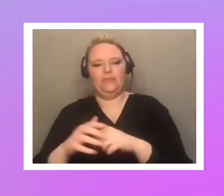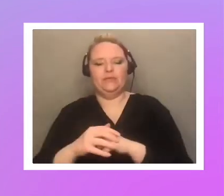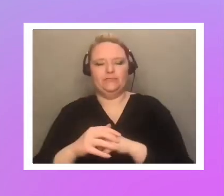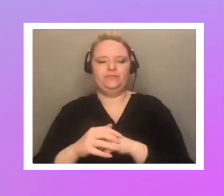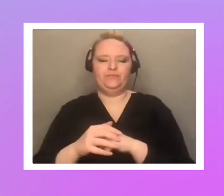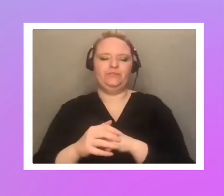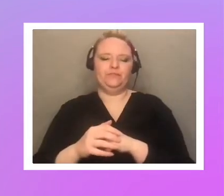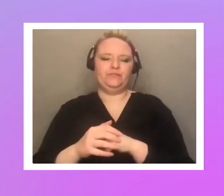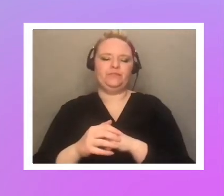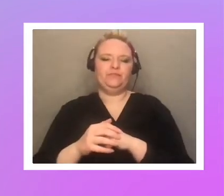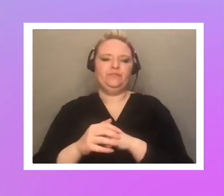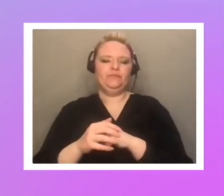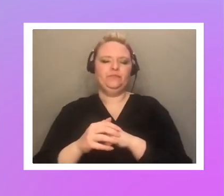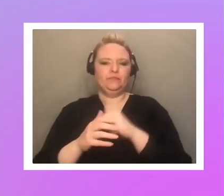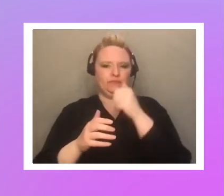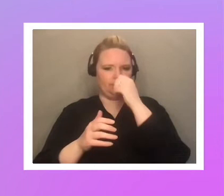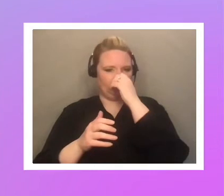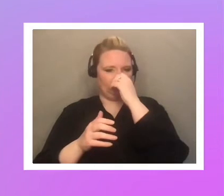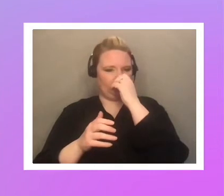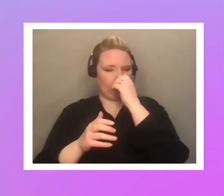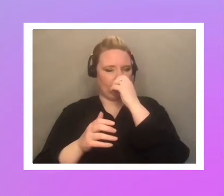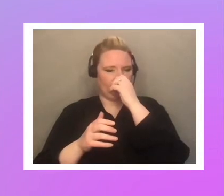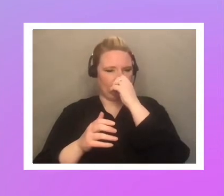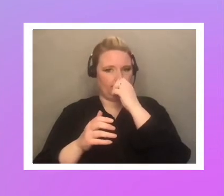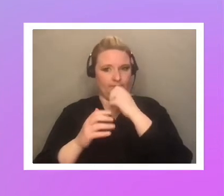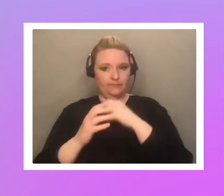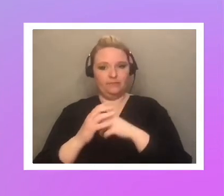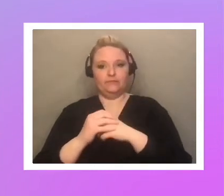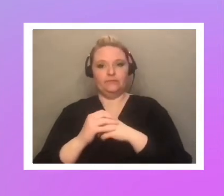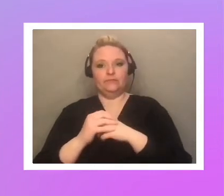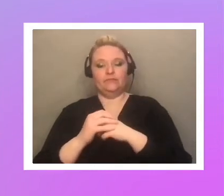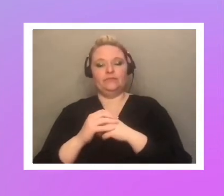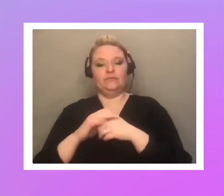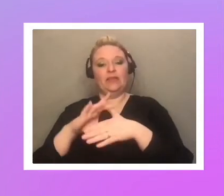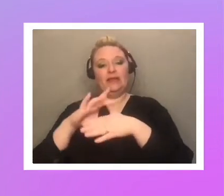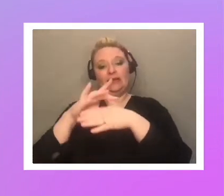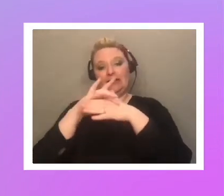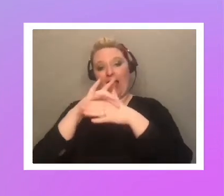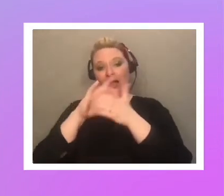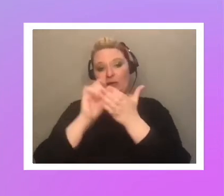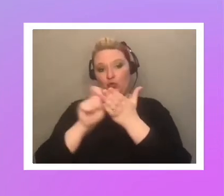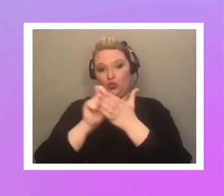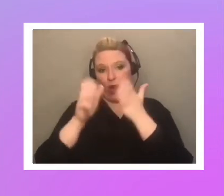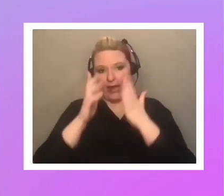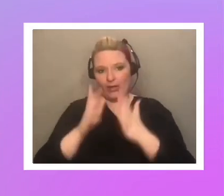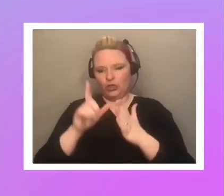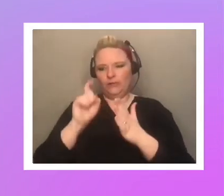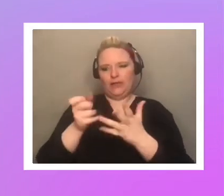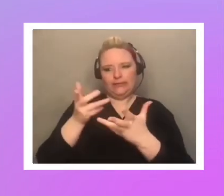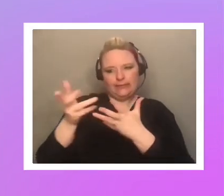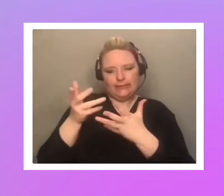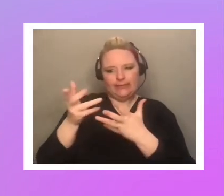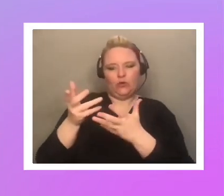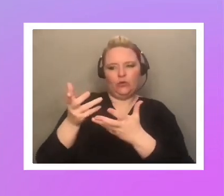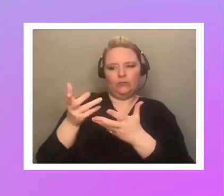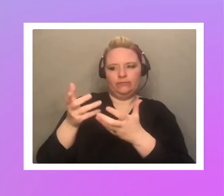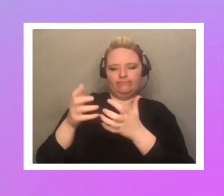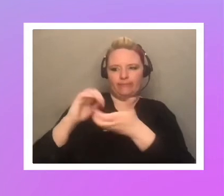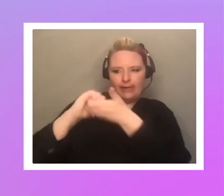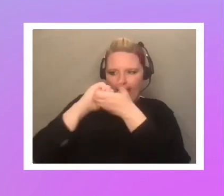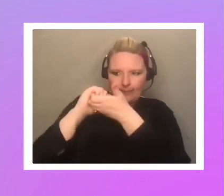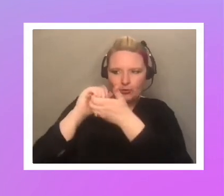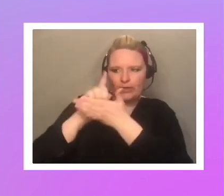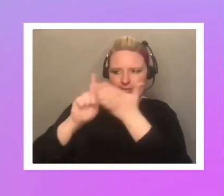say. You want your content writers to work with the designers, to collaborate